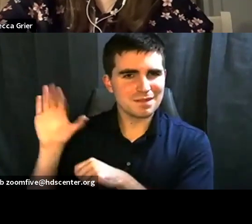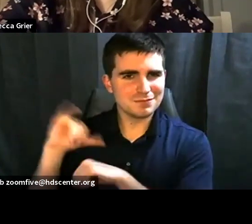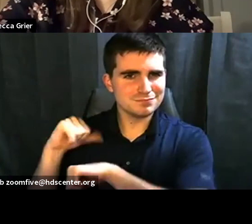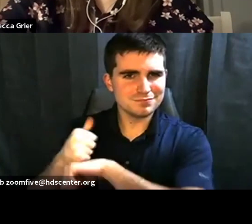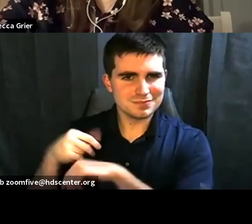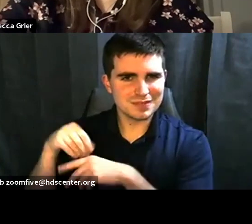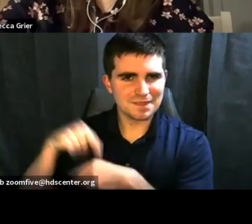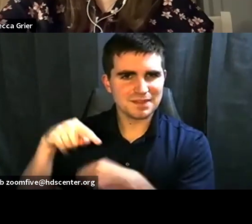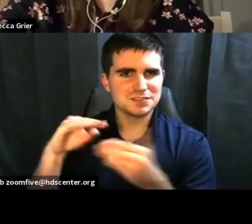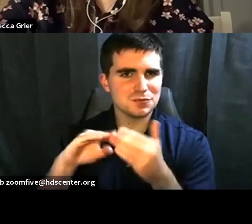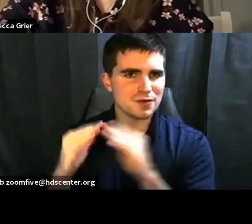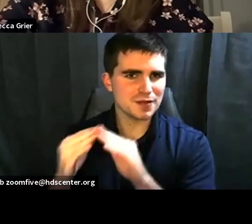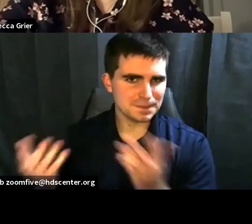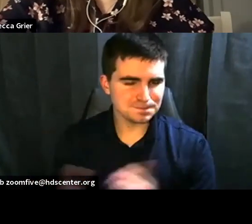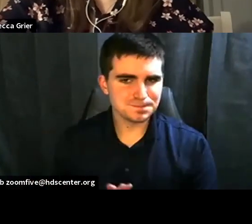community.